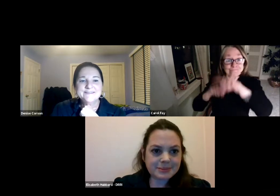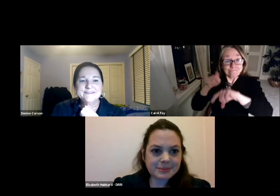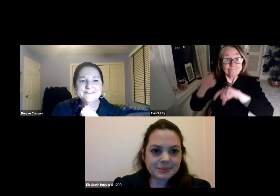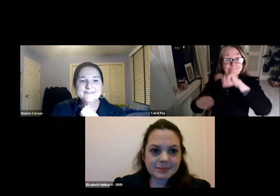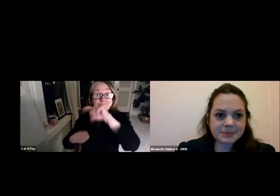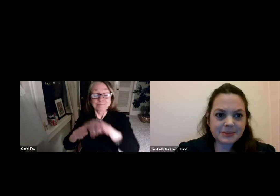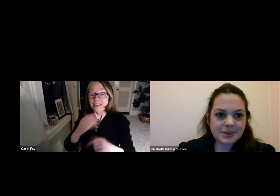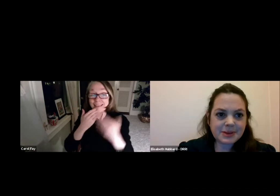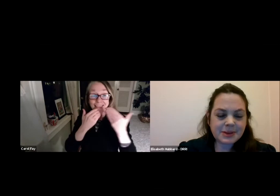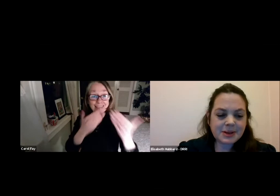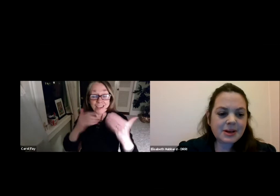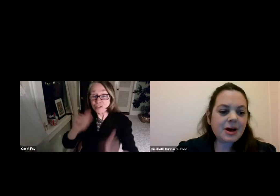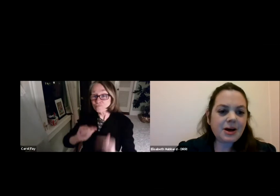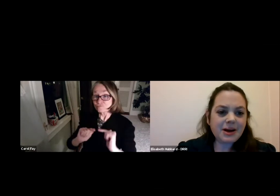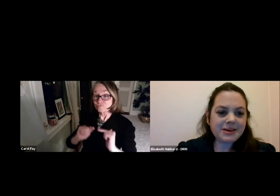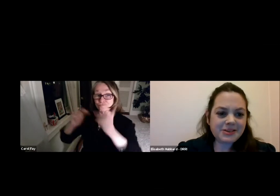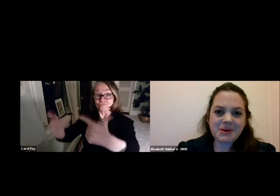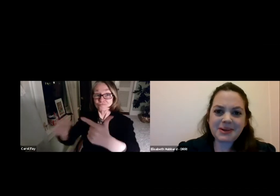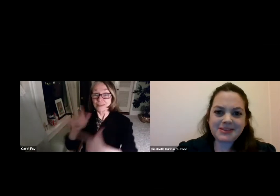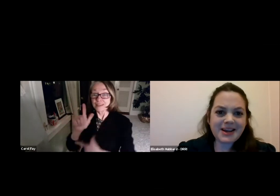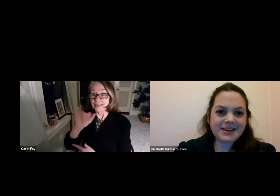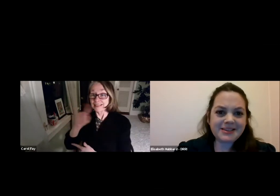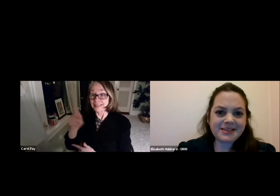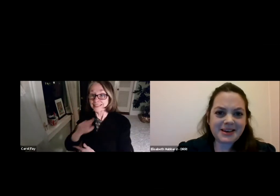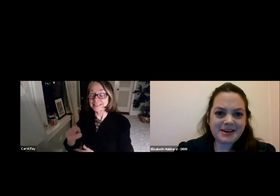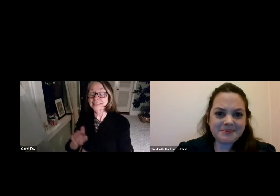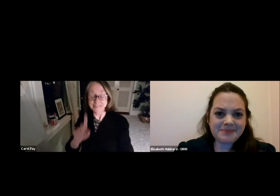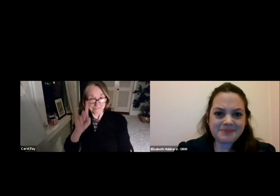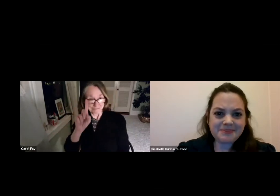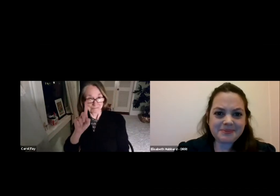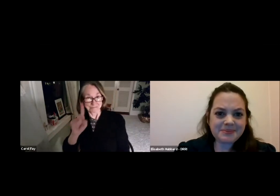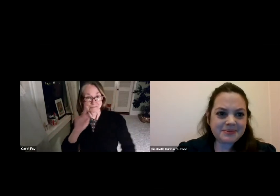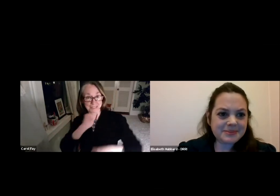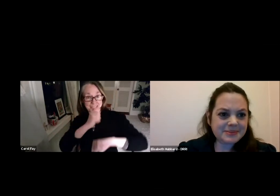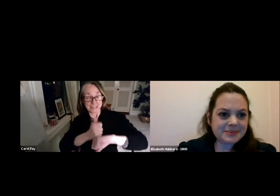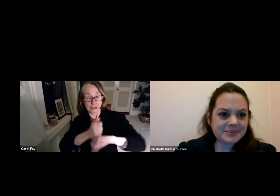go, Liz. All right, just give me 1 second to set up.